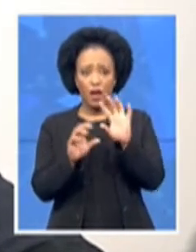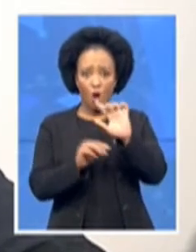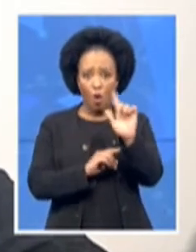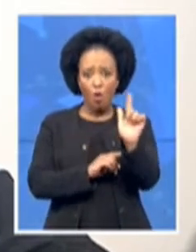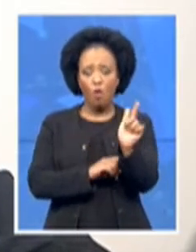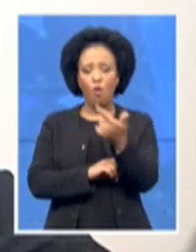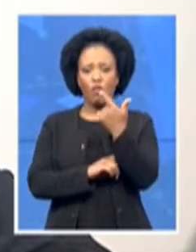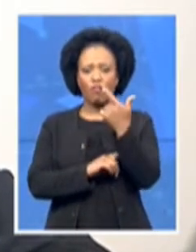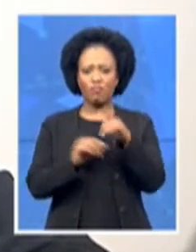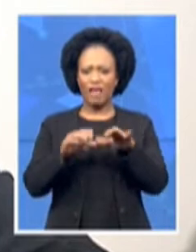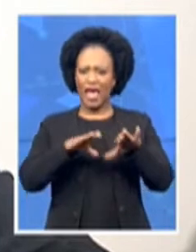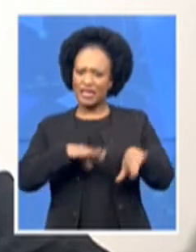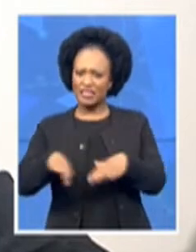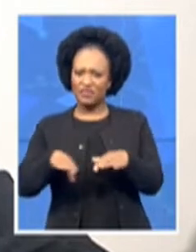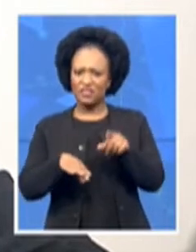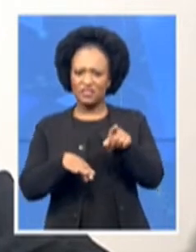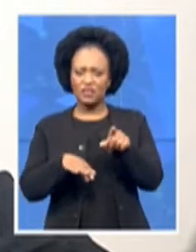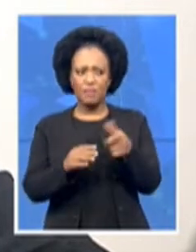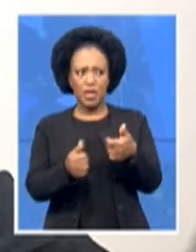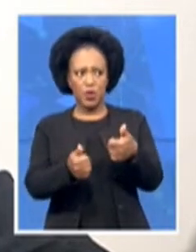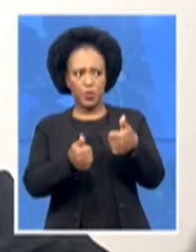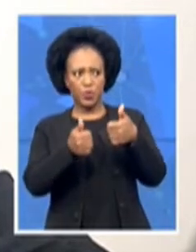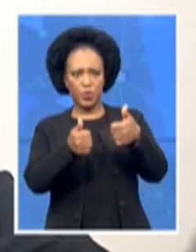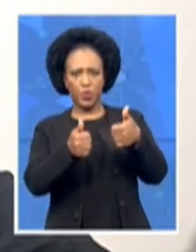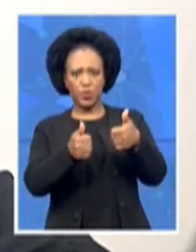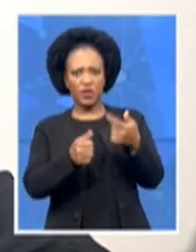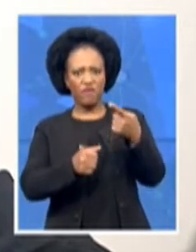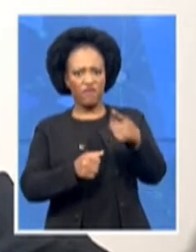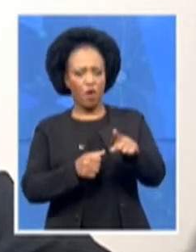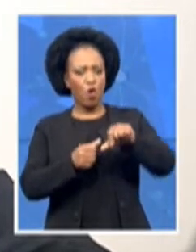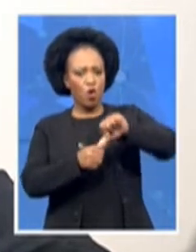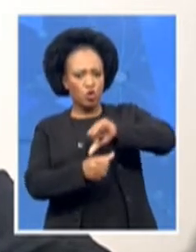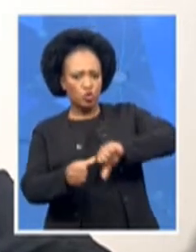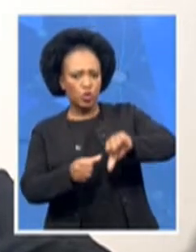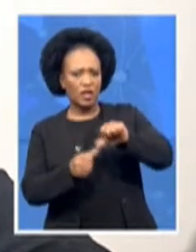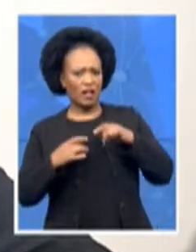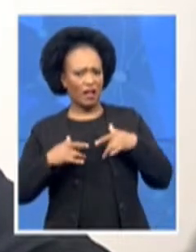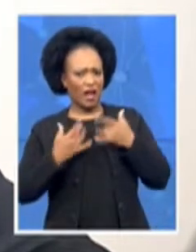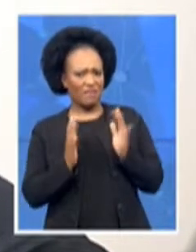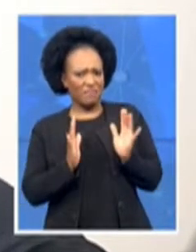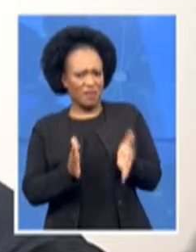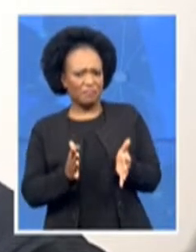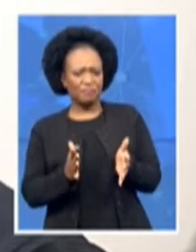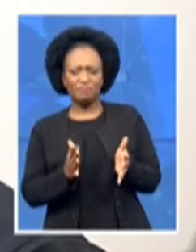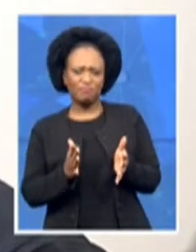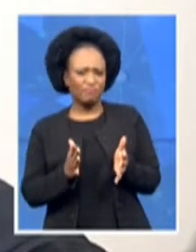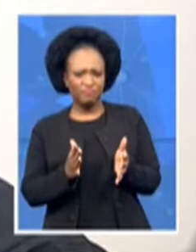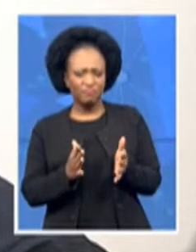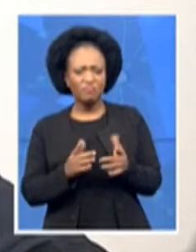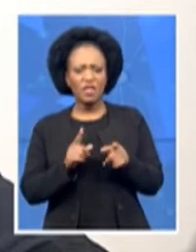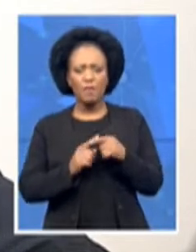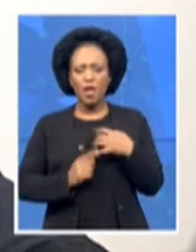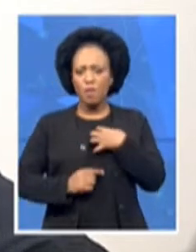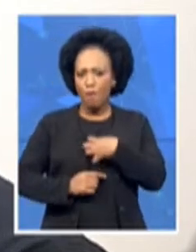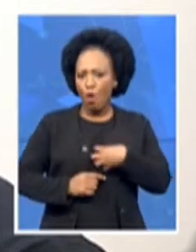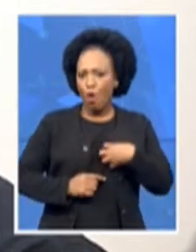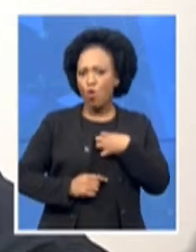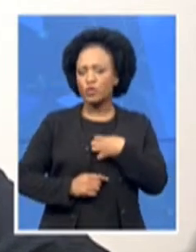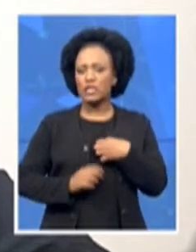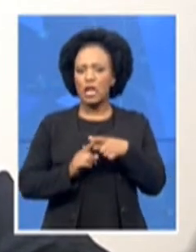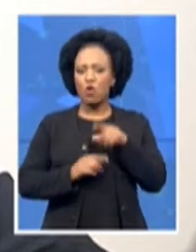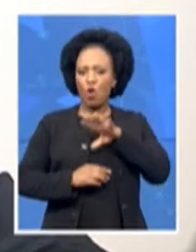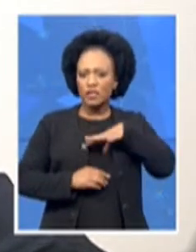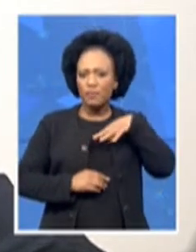for our social and emotional and spiritual lives. We can get more into